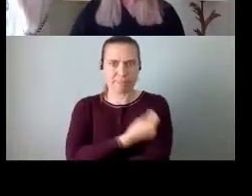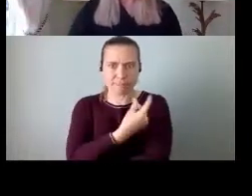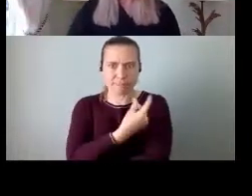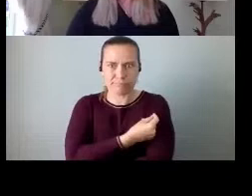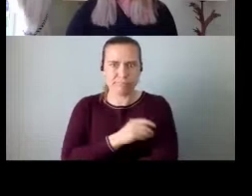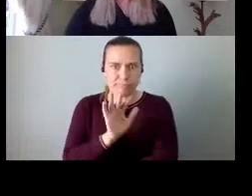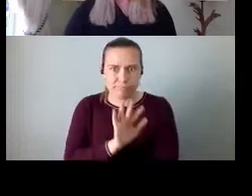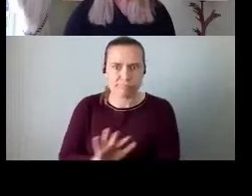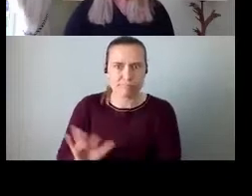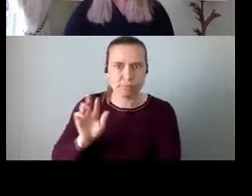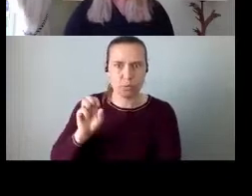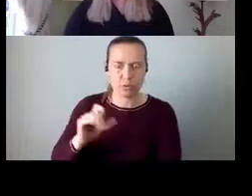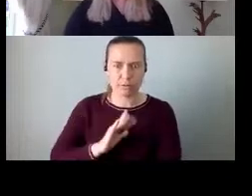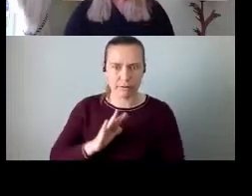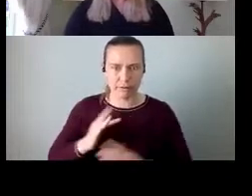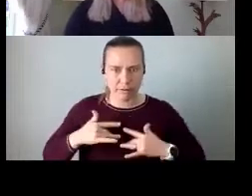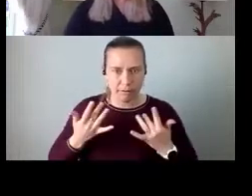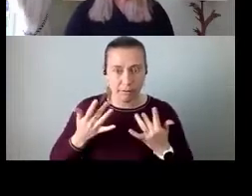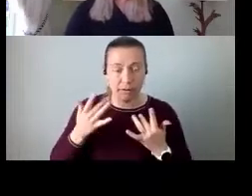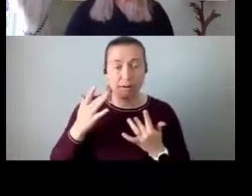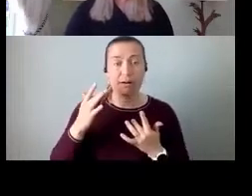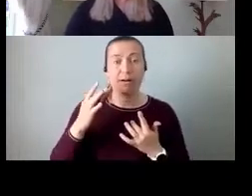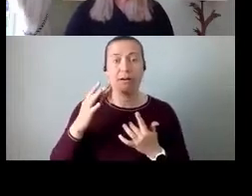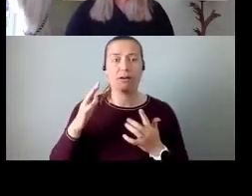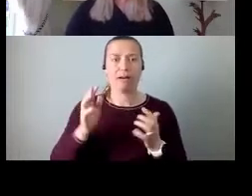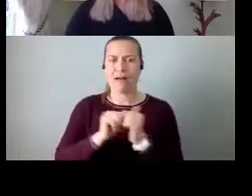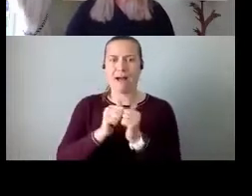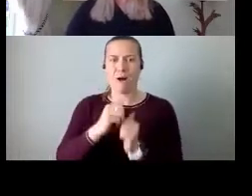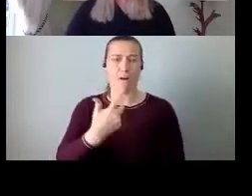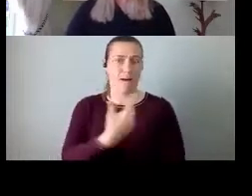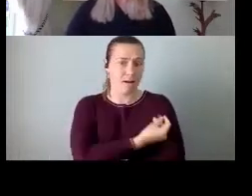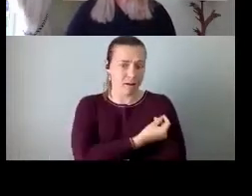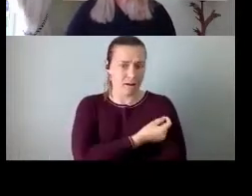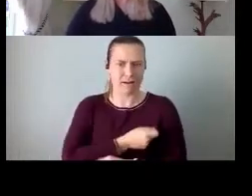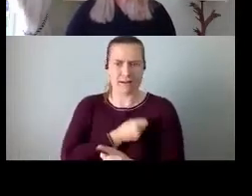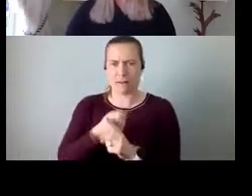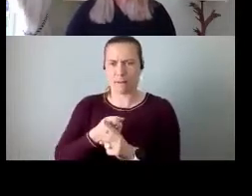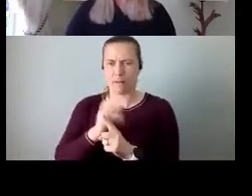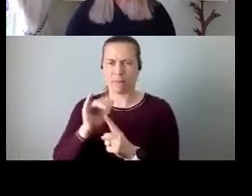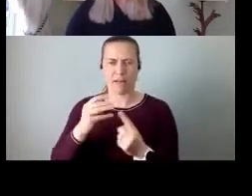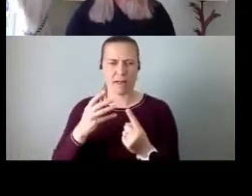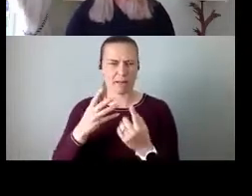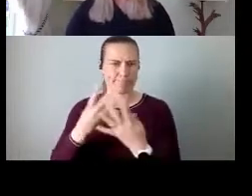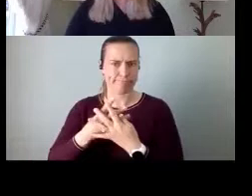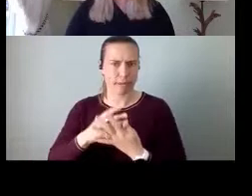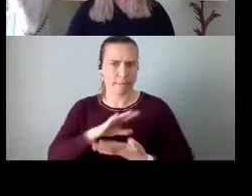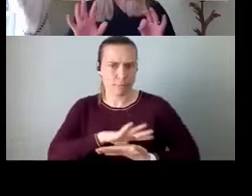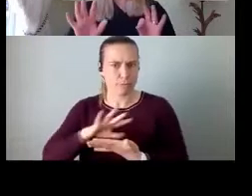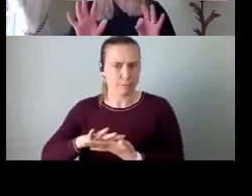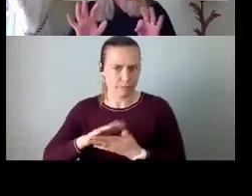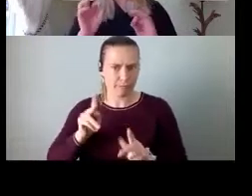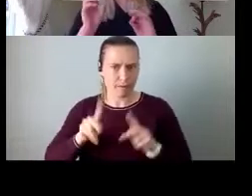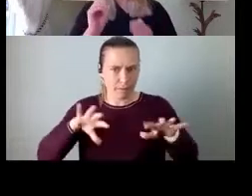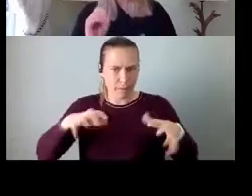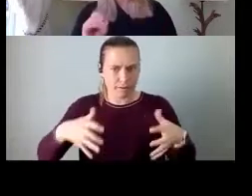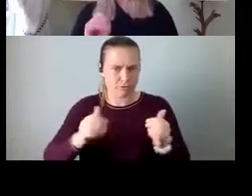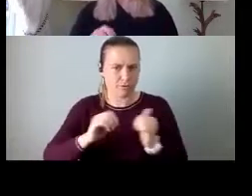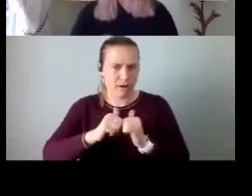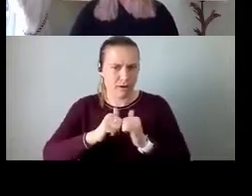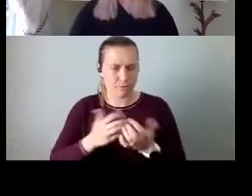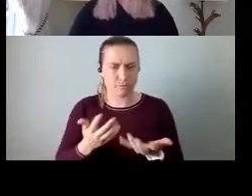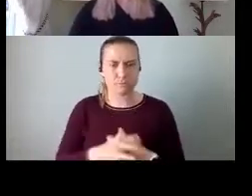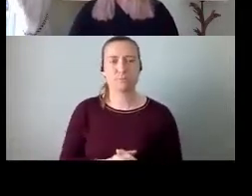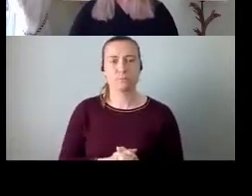about, and how that's impacting this screening mammographic population. So this is just a